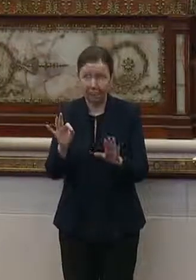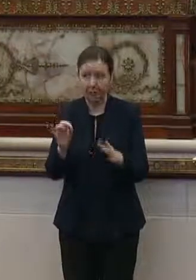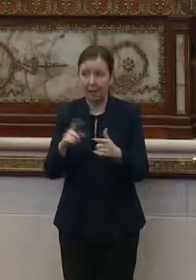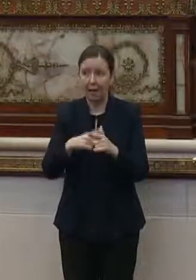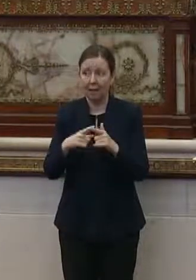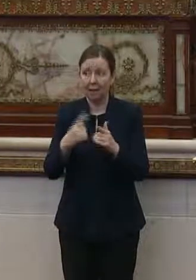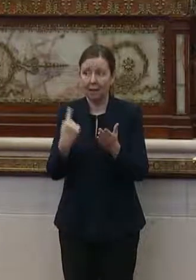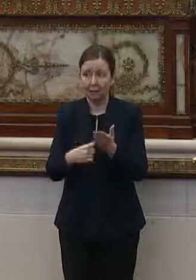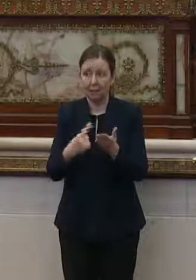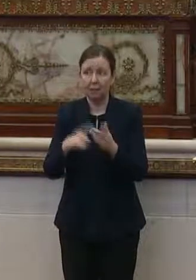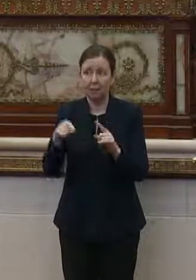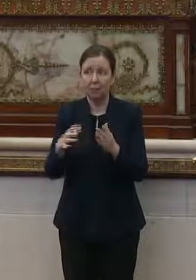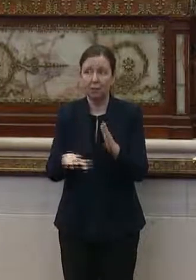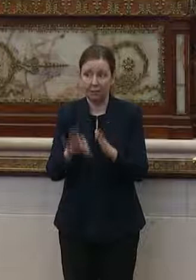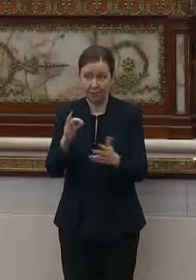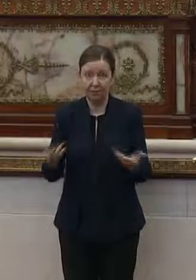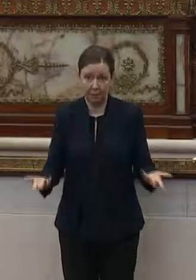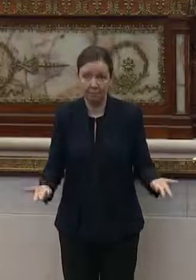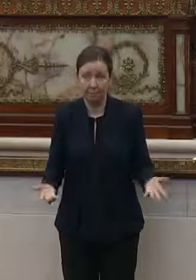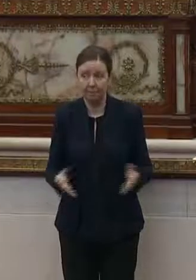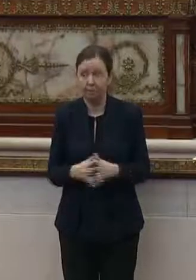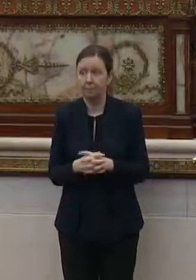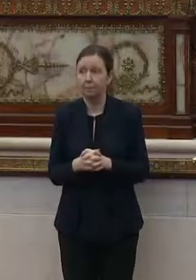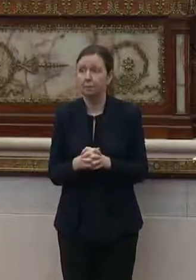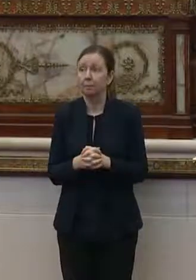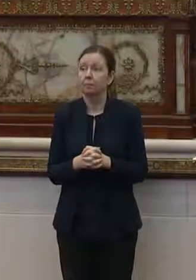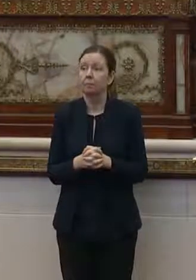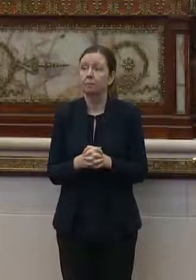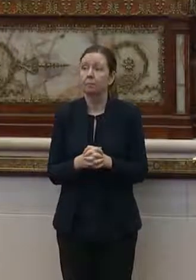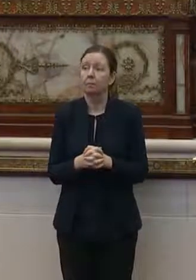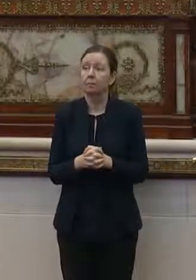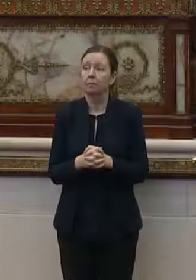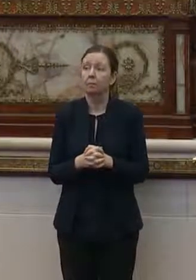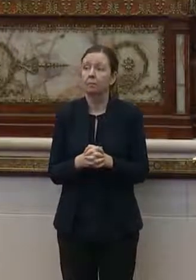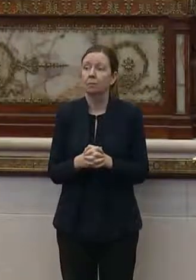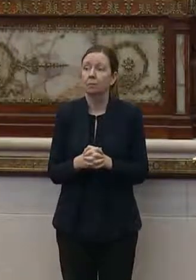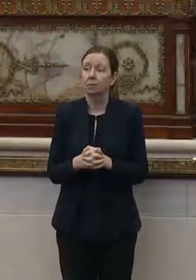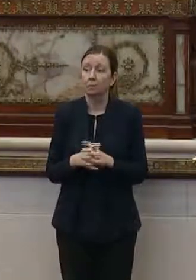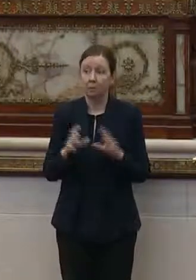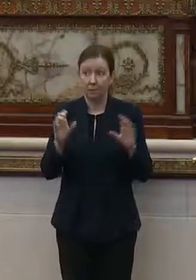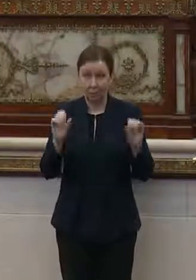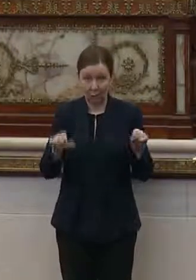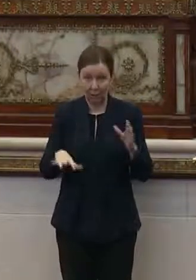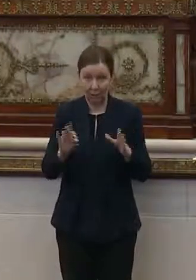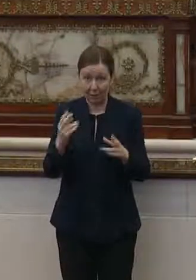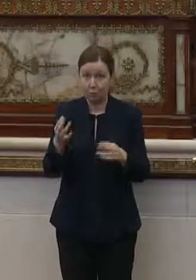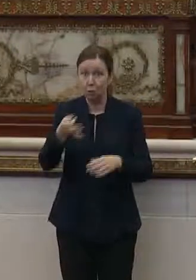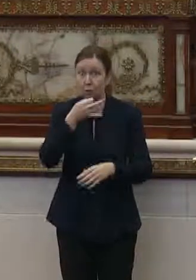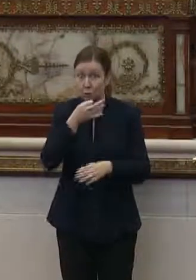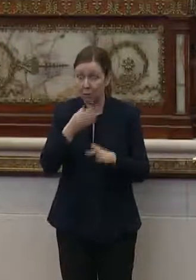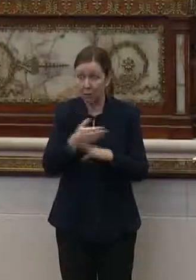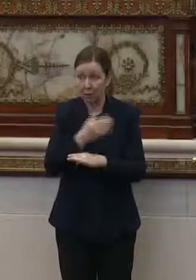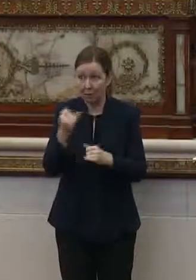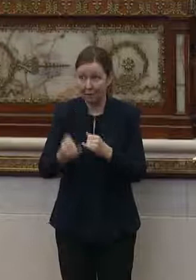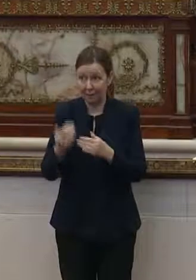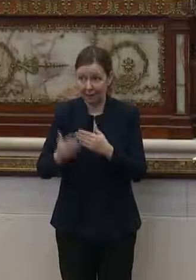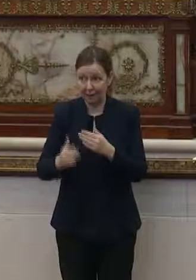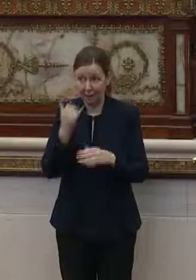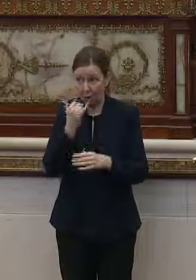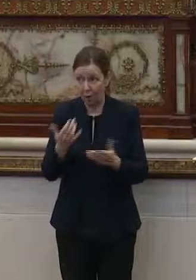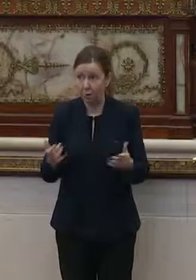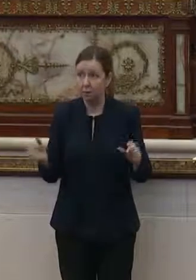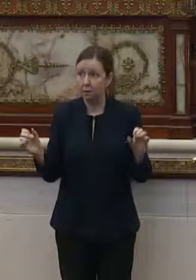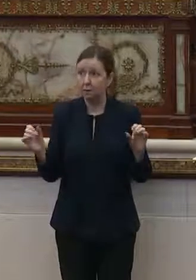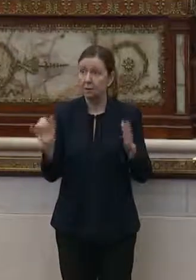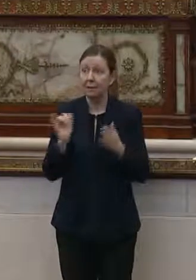then to discuss them when we're able to find them. And Are we able to find them in short order before the end of this call?